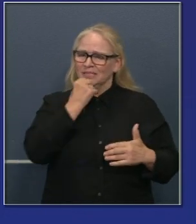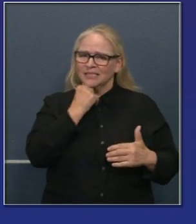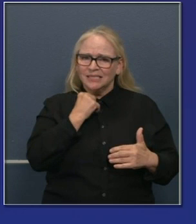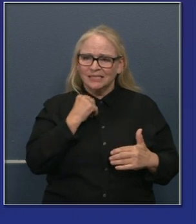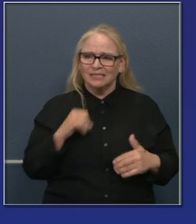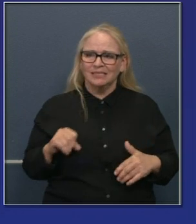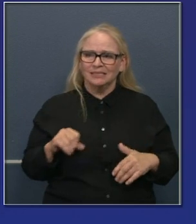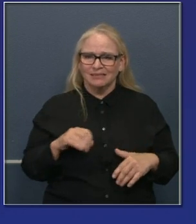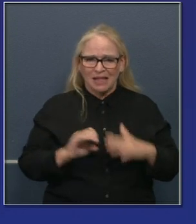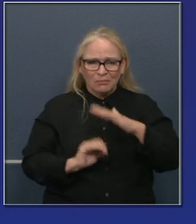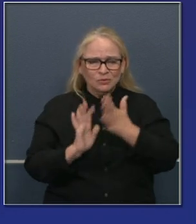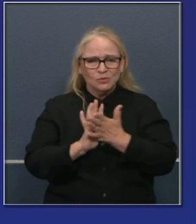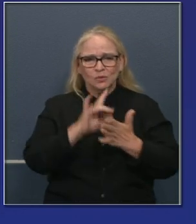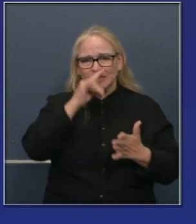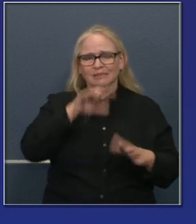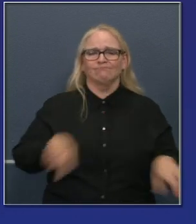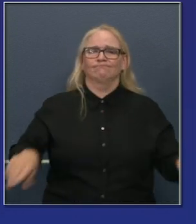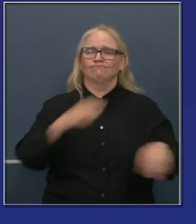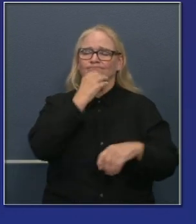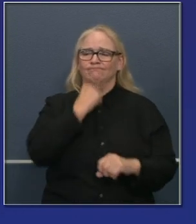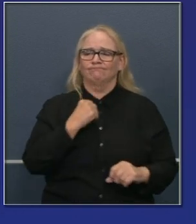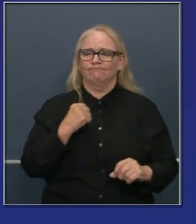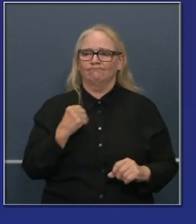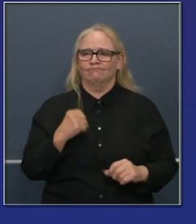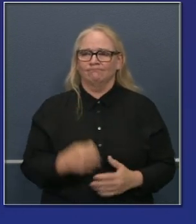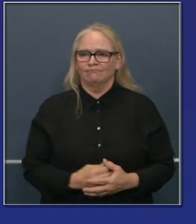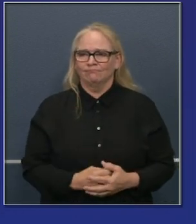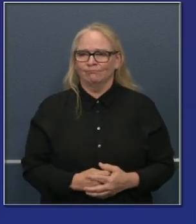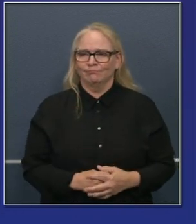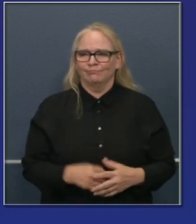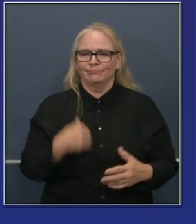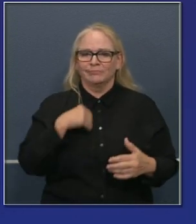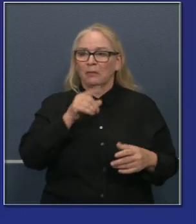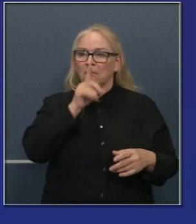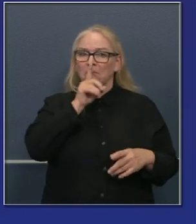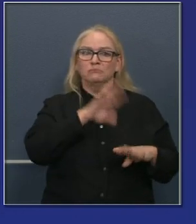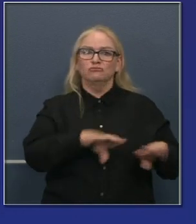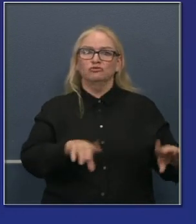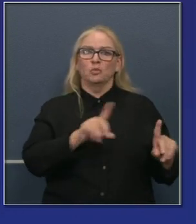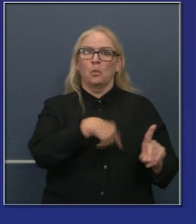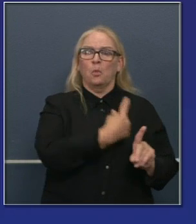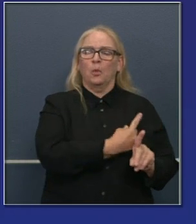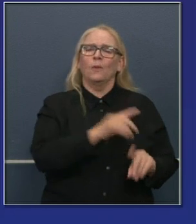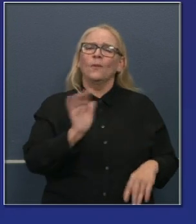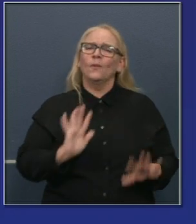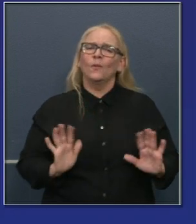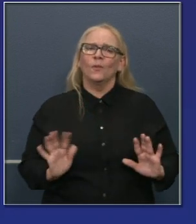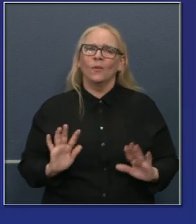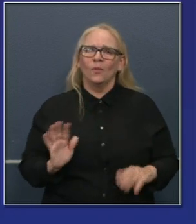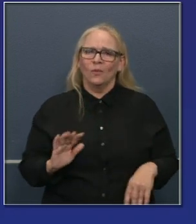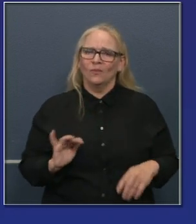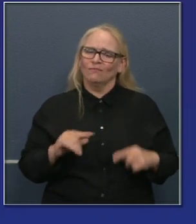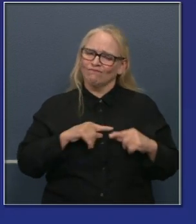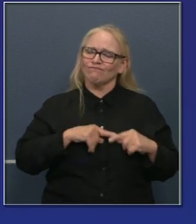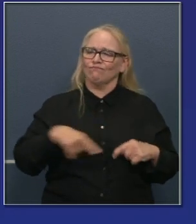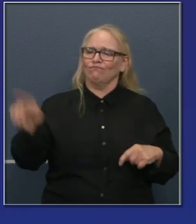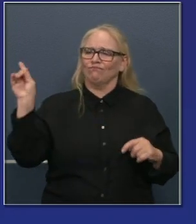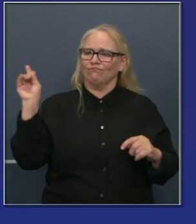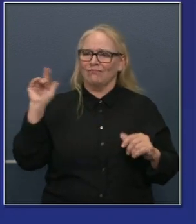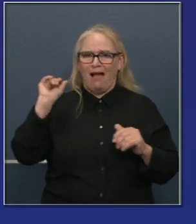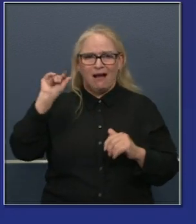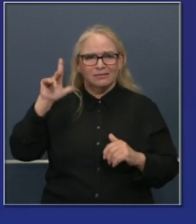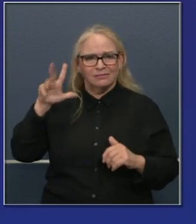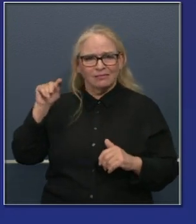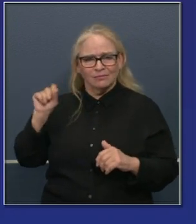kids and the like. But we're not just talking about our children. We are also talking about those we entrust our children with when we drop them off